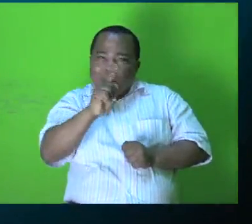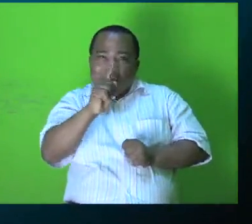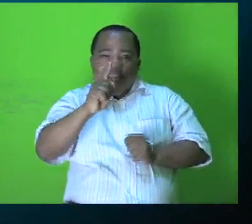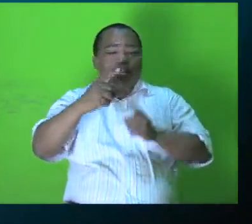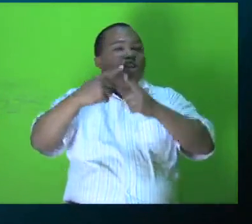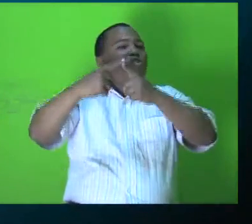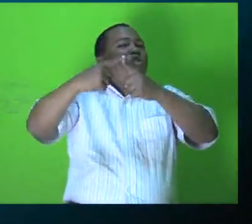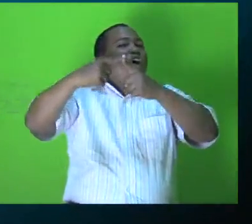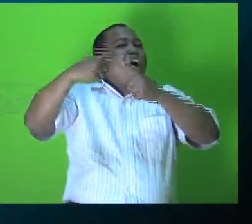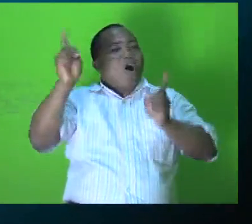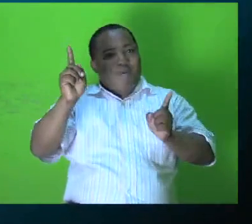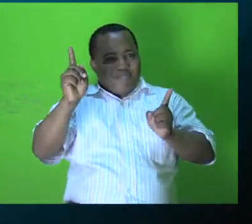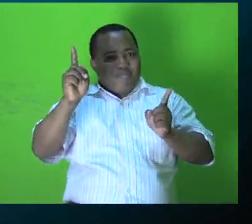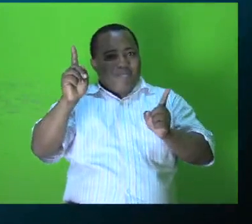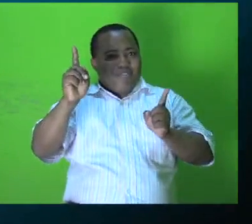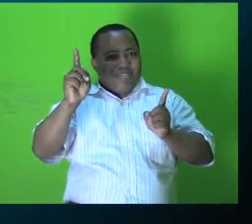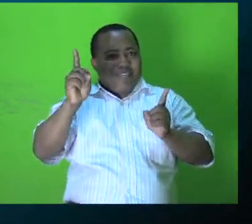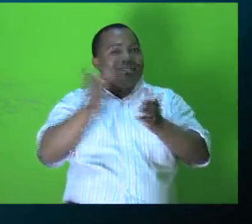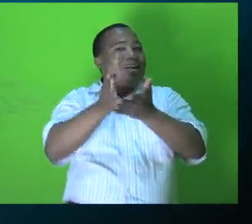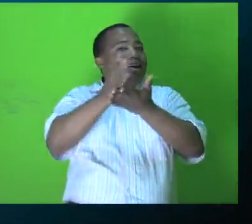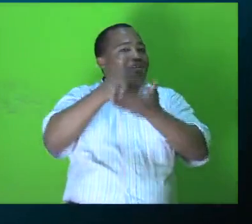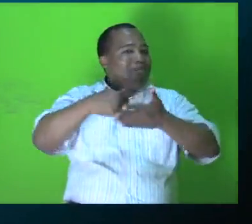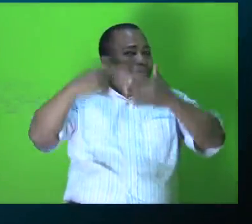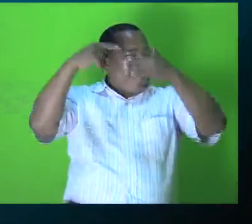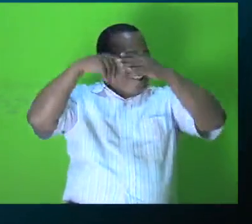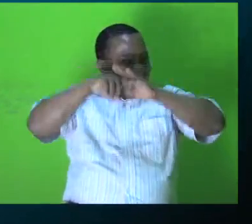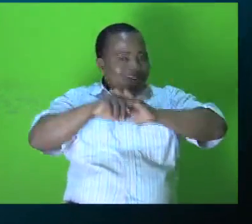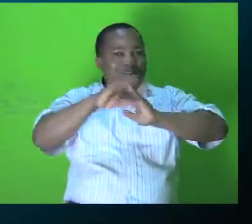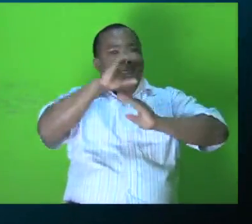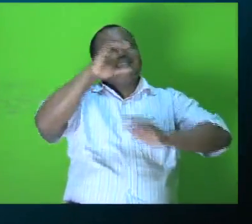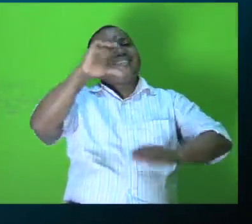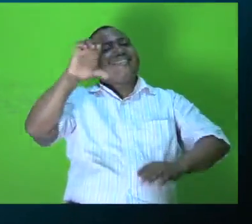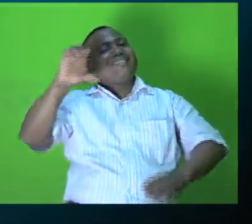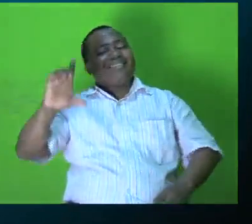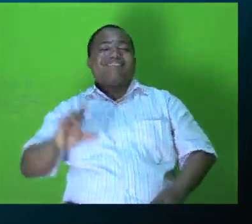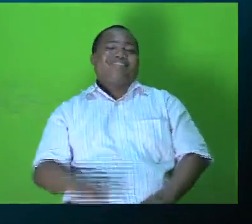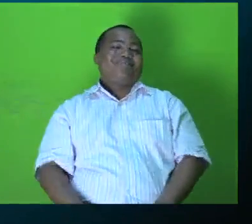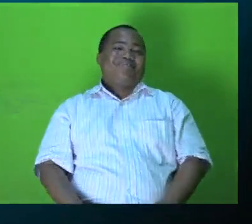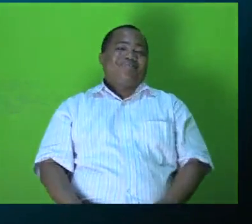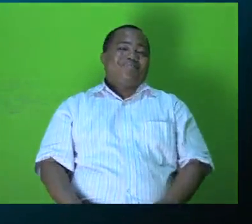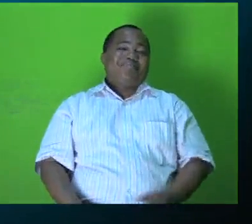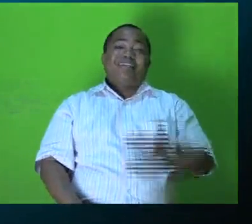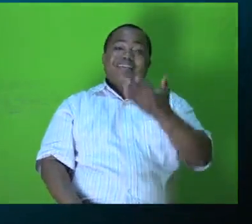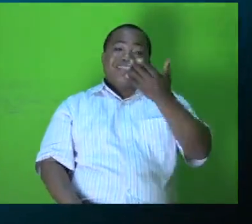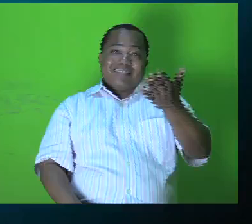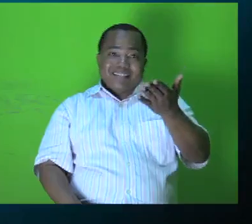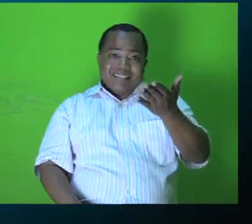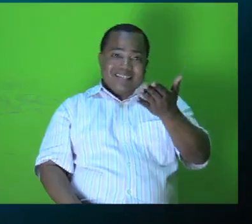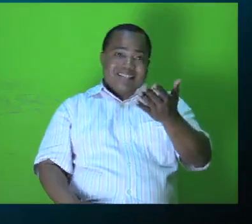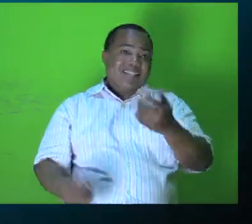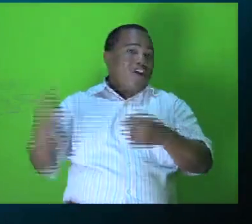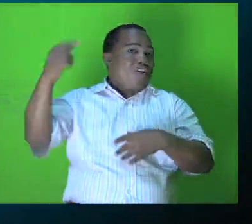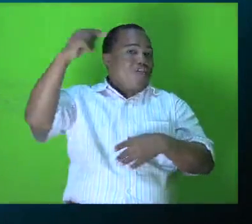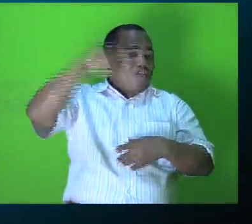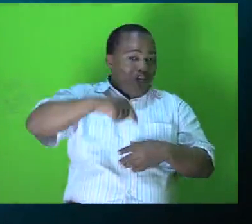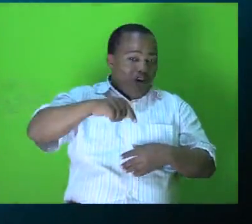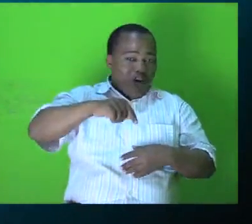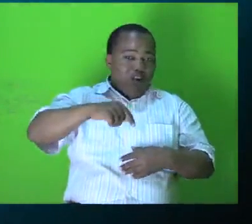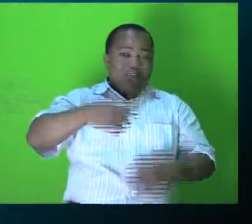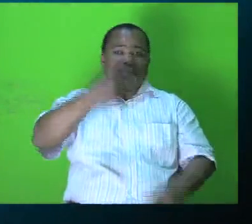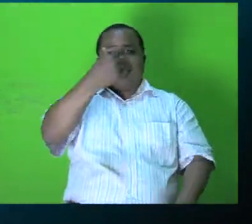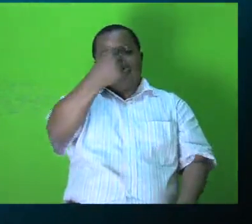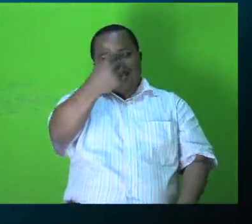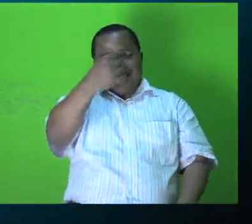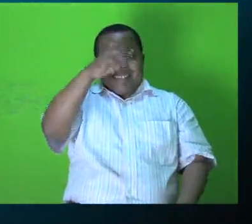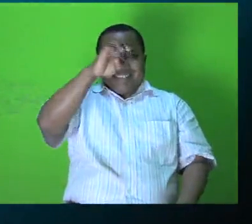opposite poles of the cell. This stage is followed by telophase